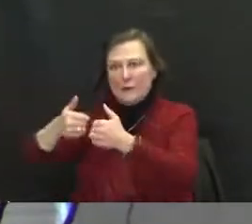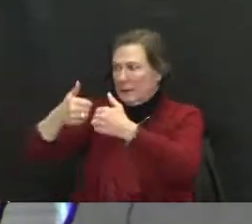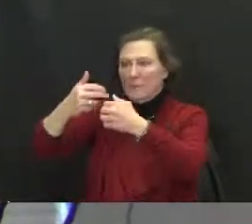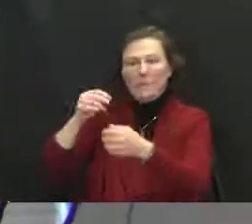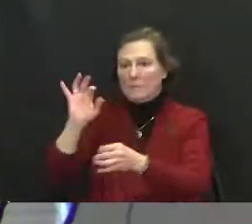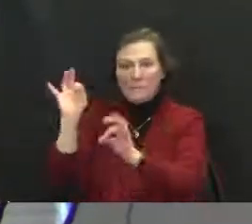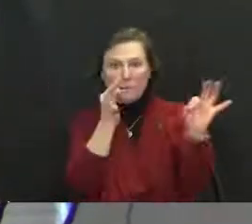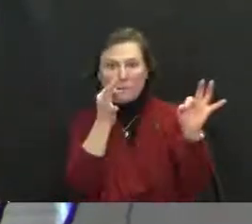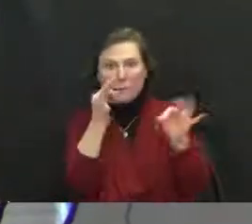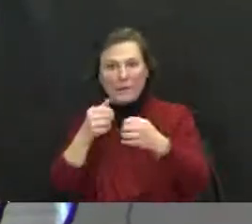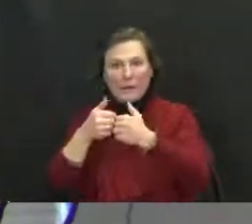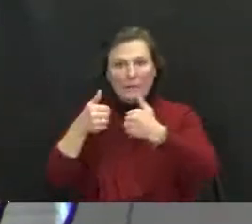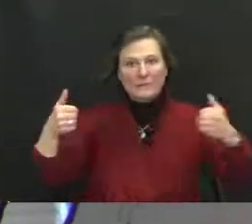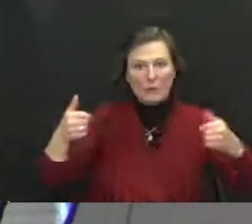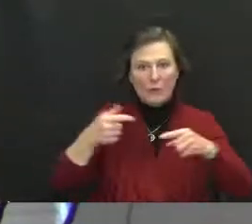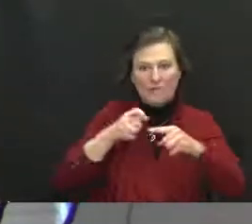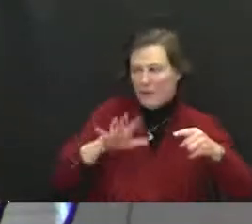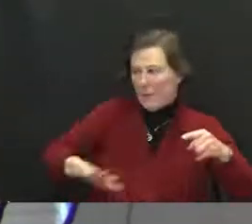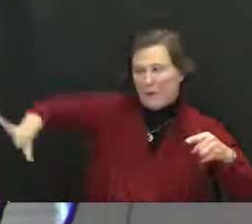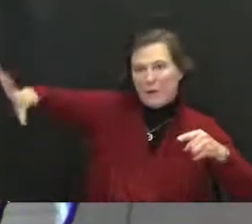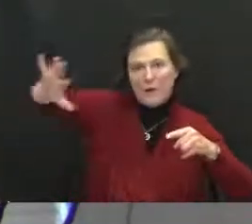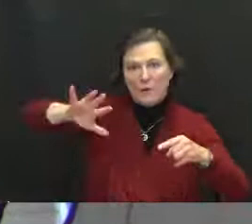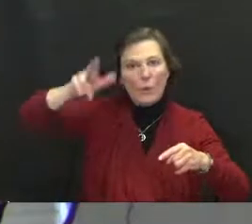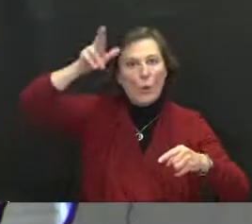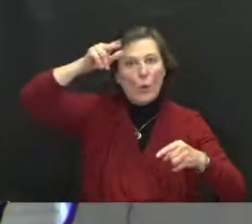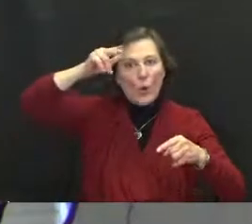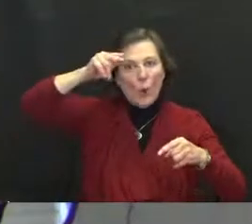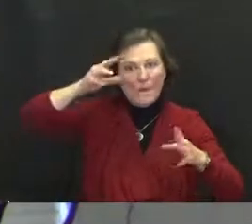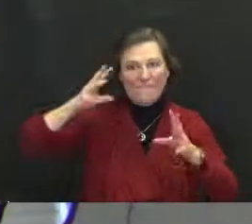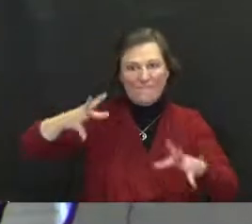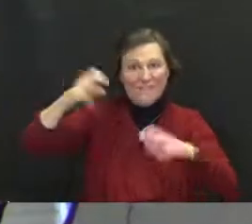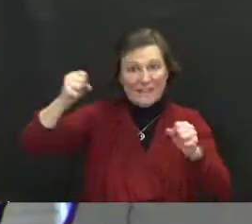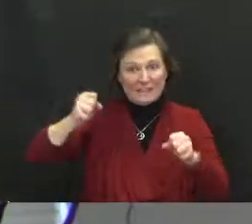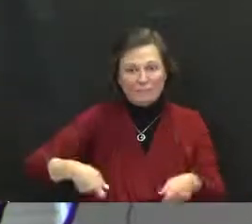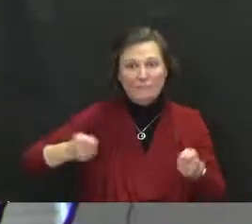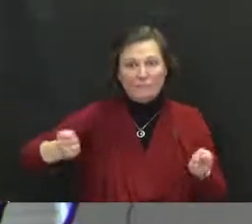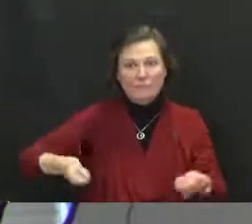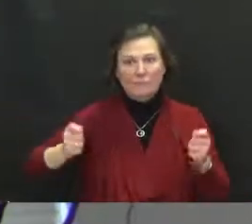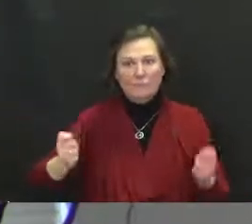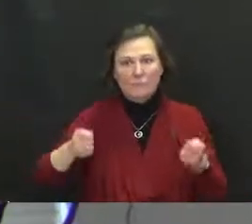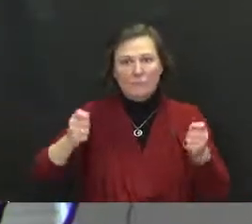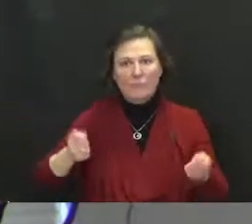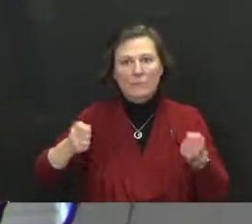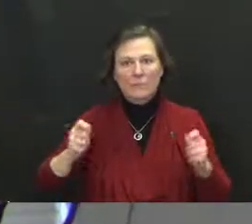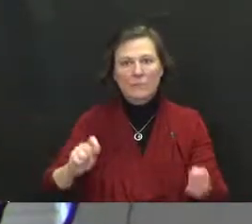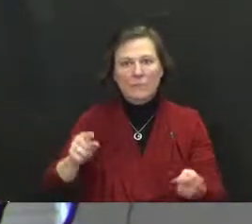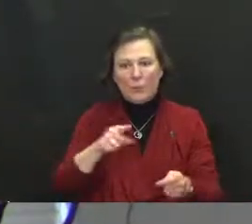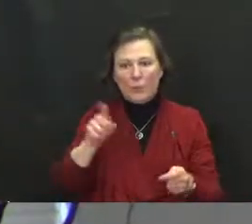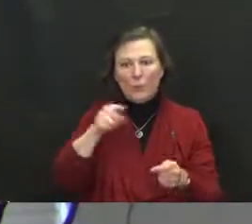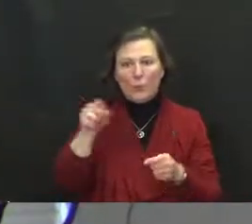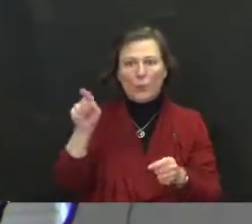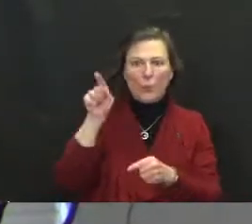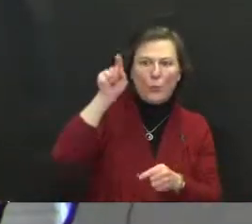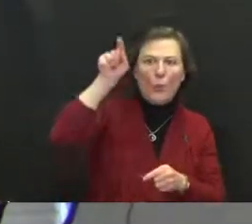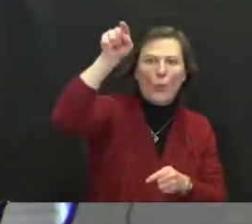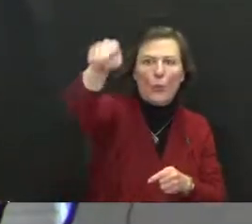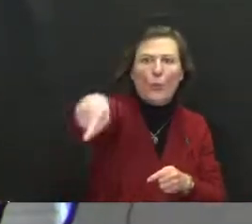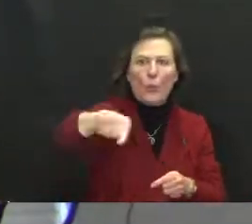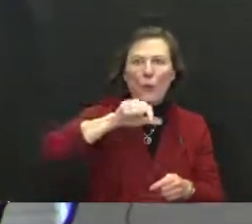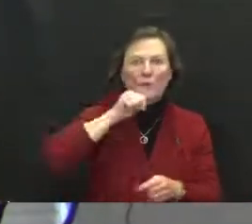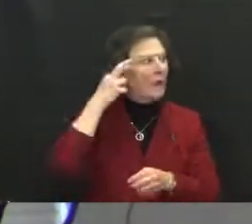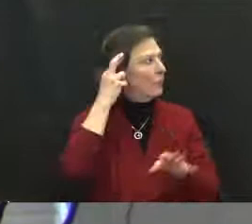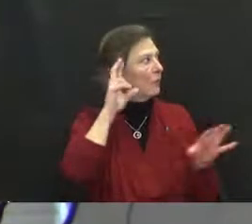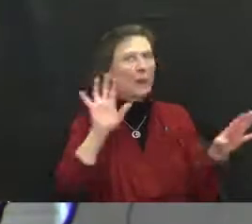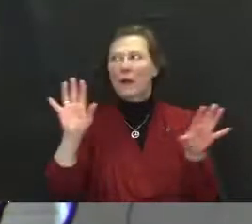and footmen. Because the horse he was riding was swift, he crossed a great distance without realizing it and